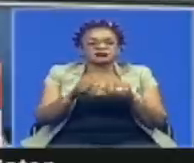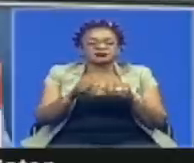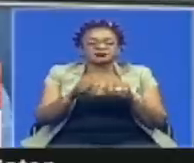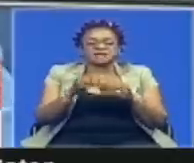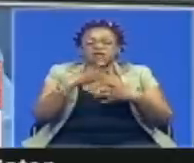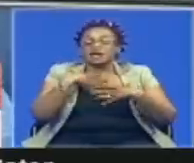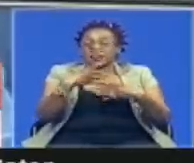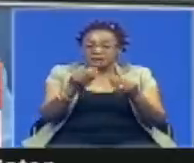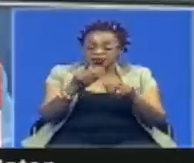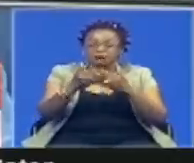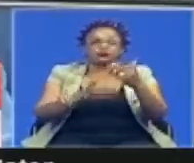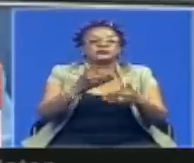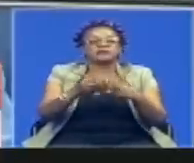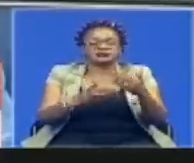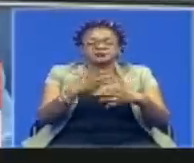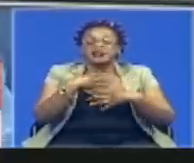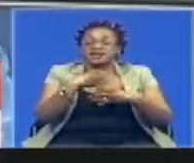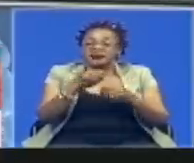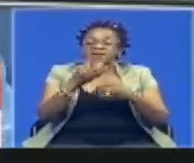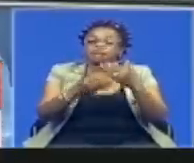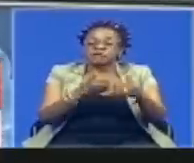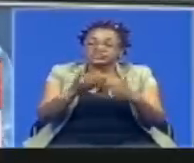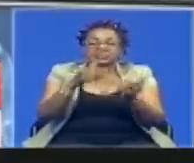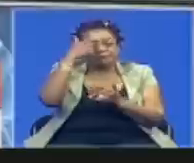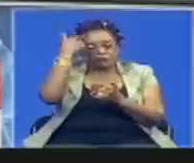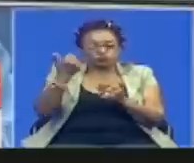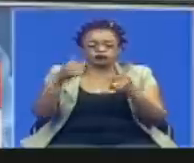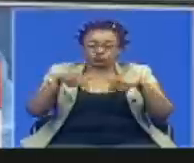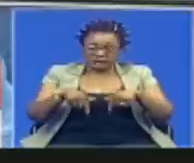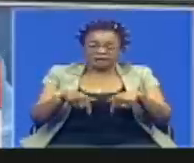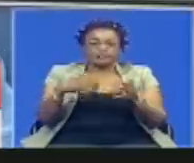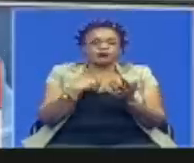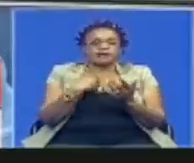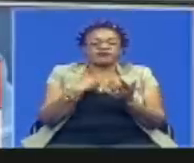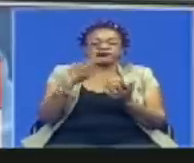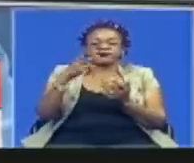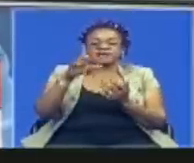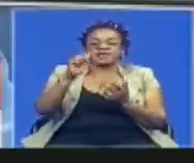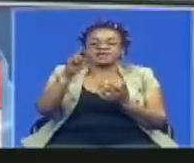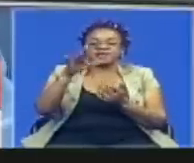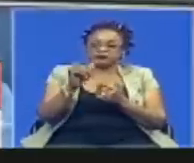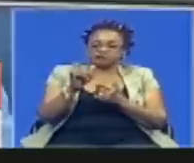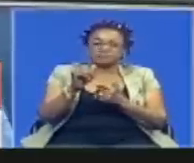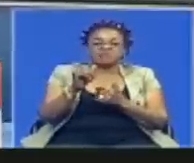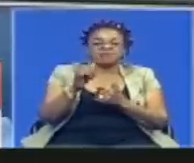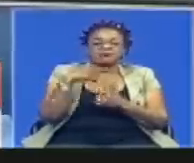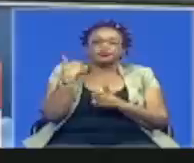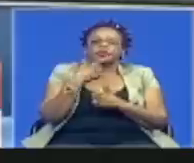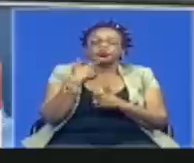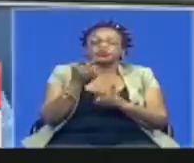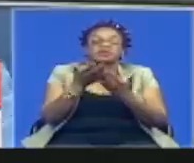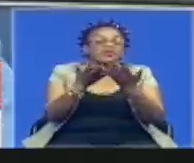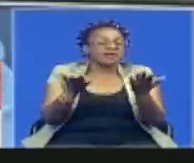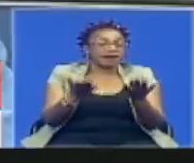process. And healing process is because today we have Hillary Clinton, who is out of